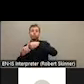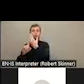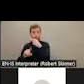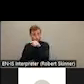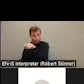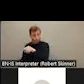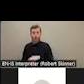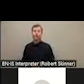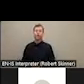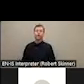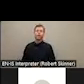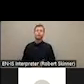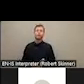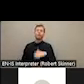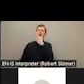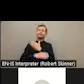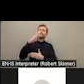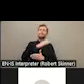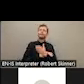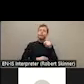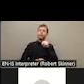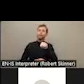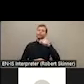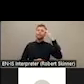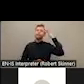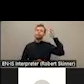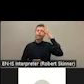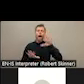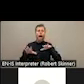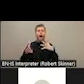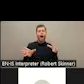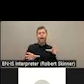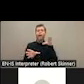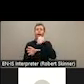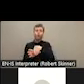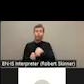the sole responsibility of any particular stakeholder.